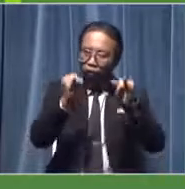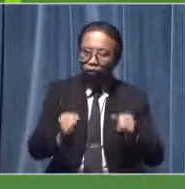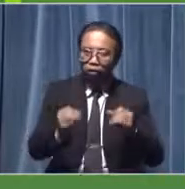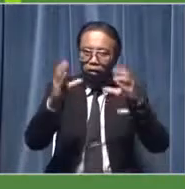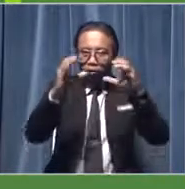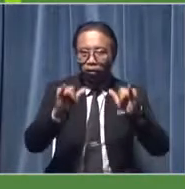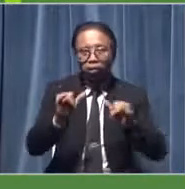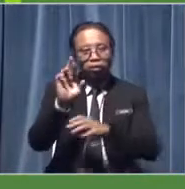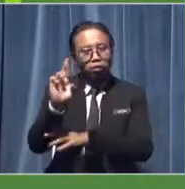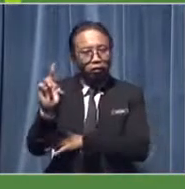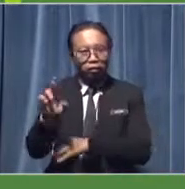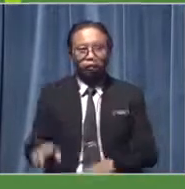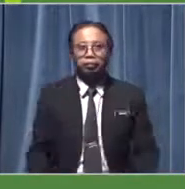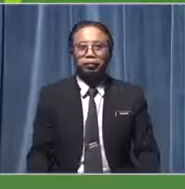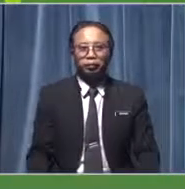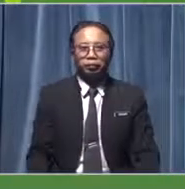capacitor.